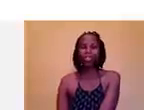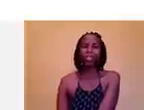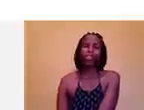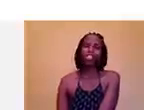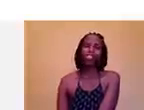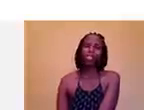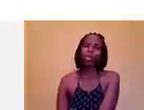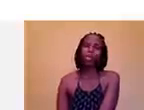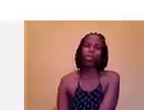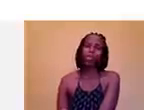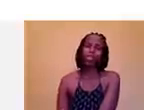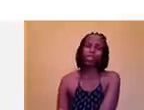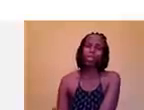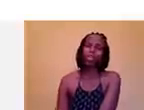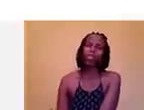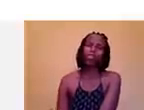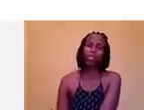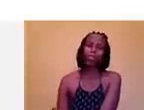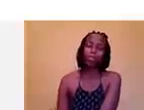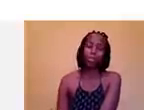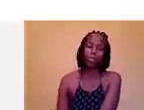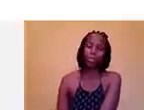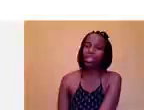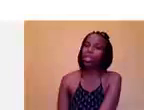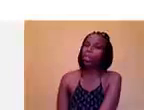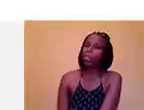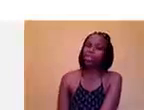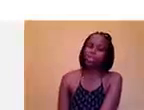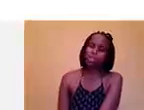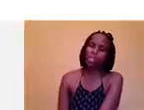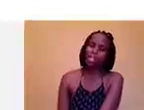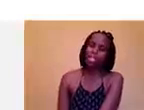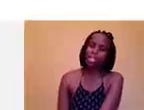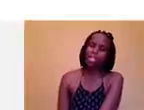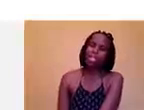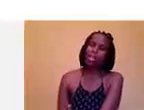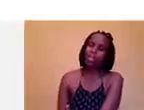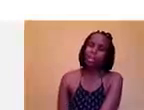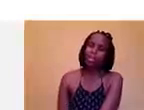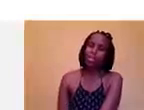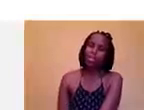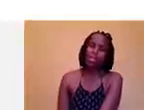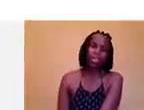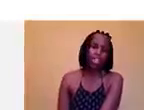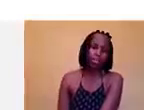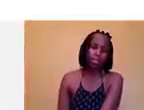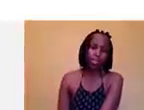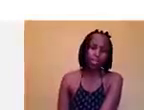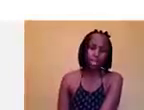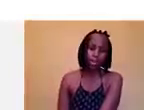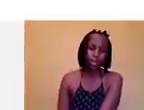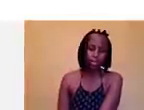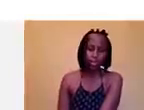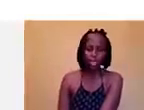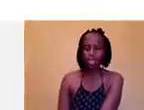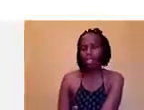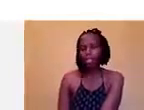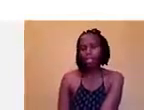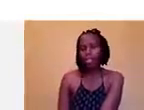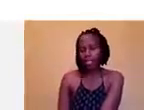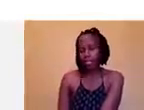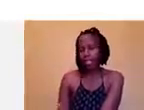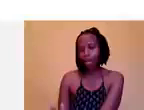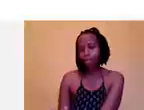fye@unisa.ac.za, just to give us feedback on what you think of the MOOC. But if you don't want to send us an email, there's also a chat box there on the